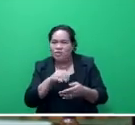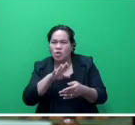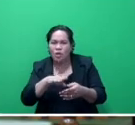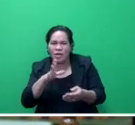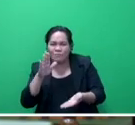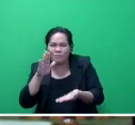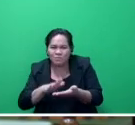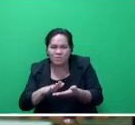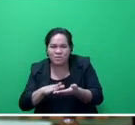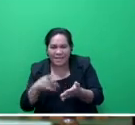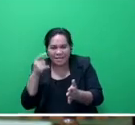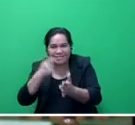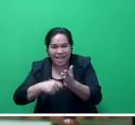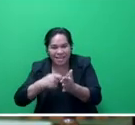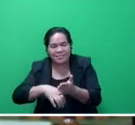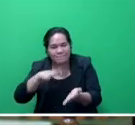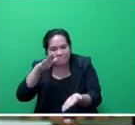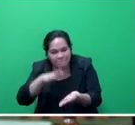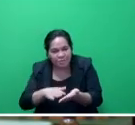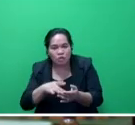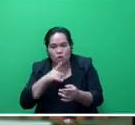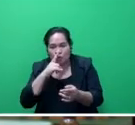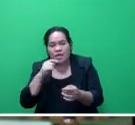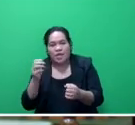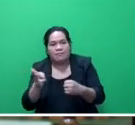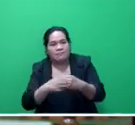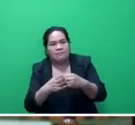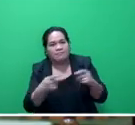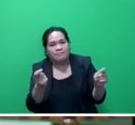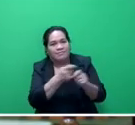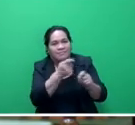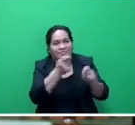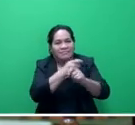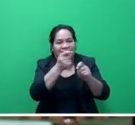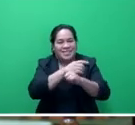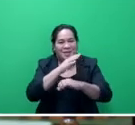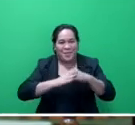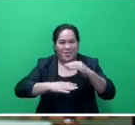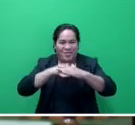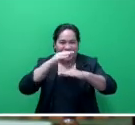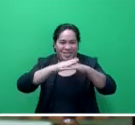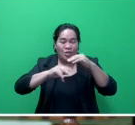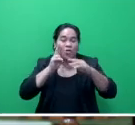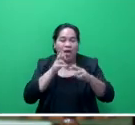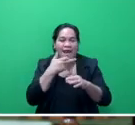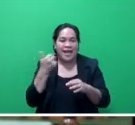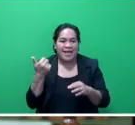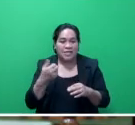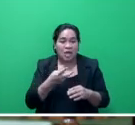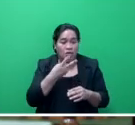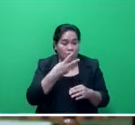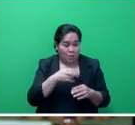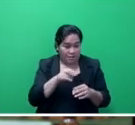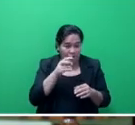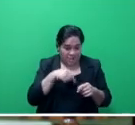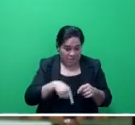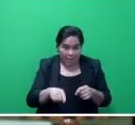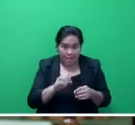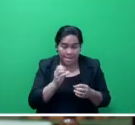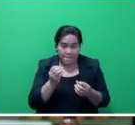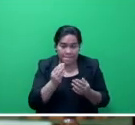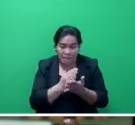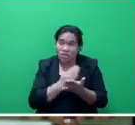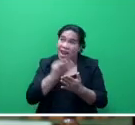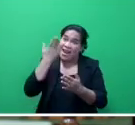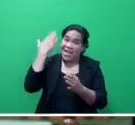be provided under Code 245 of the Customs Tariff. Mr. Speaker, sir, in 2020-2021 budget, we had announced a $60